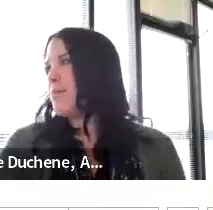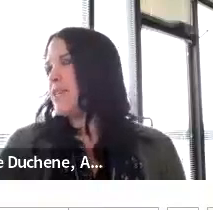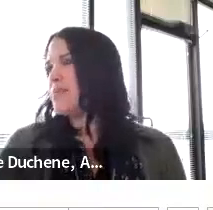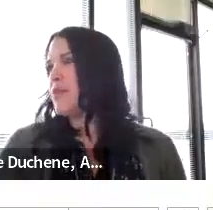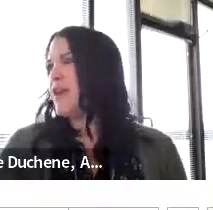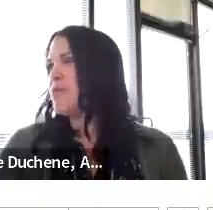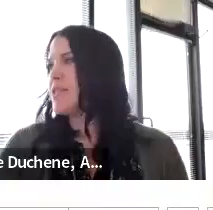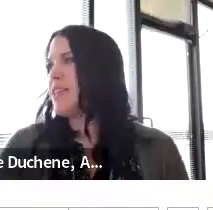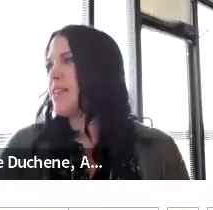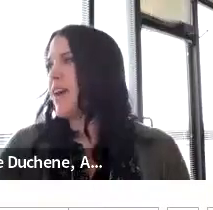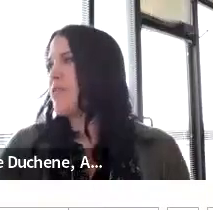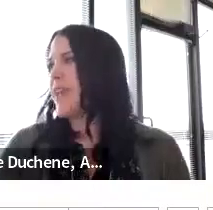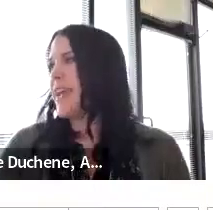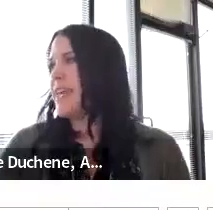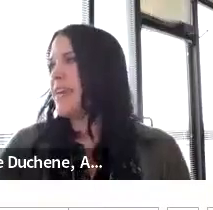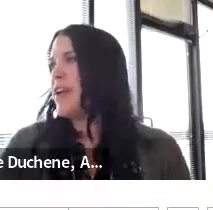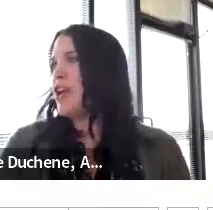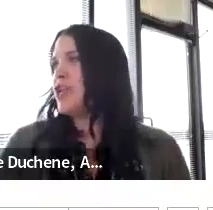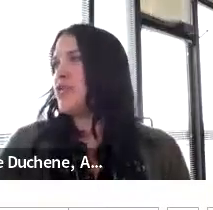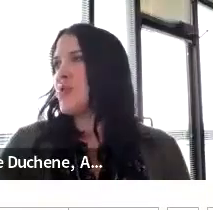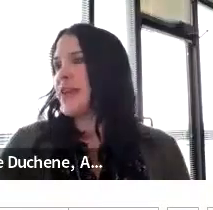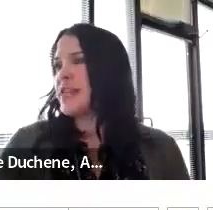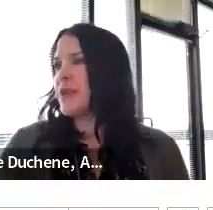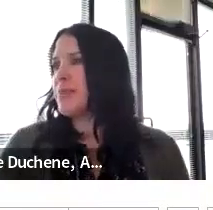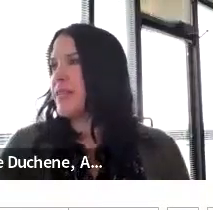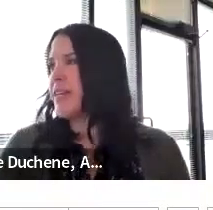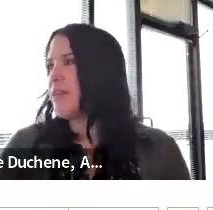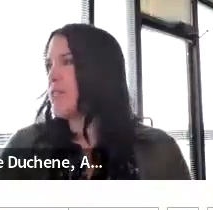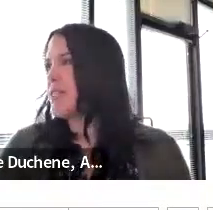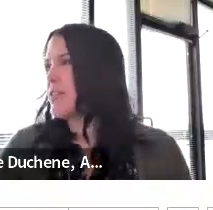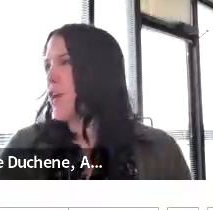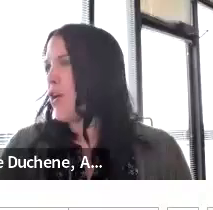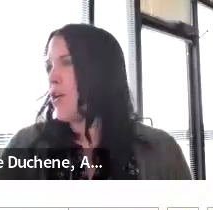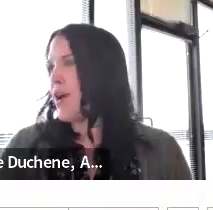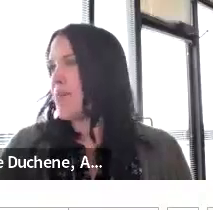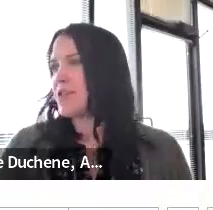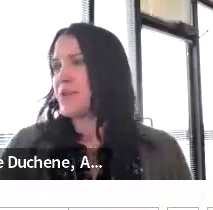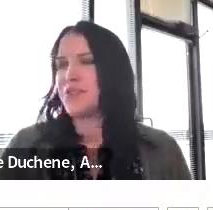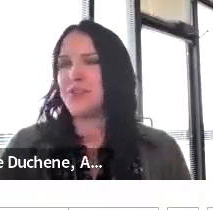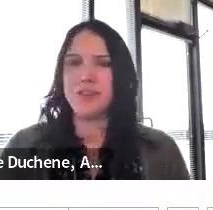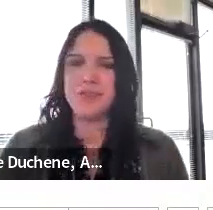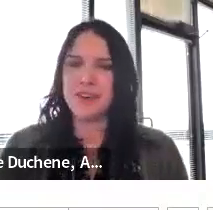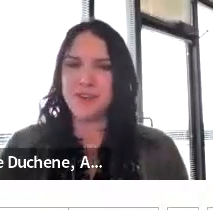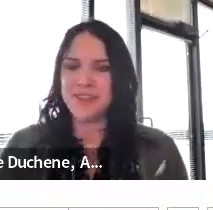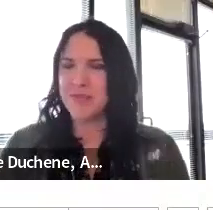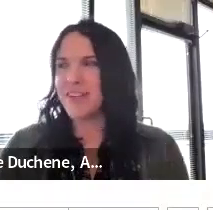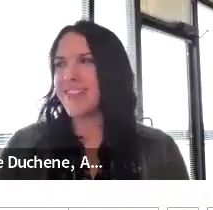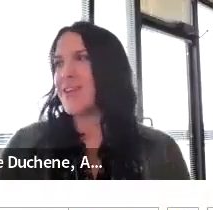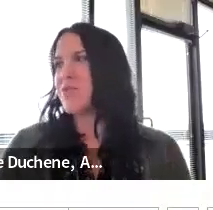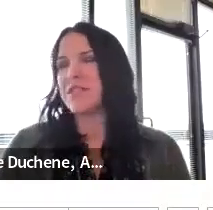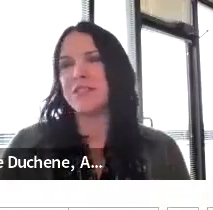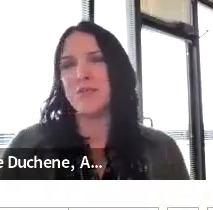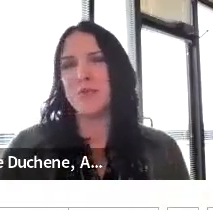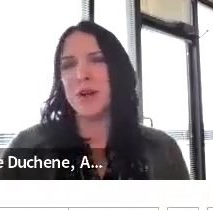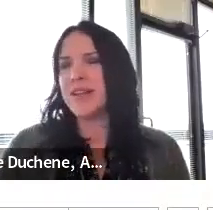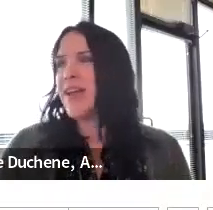went up 6.5%. 180 new trainings were completed, and we still are Alta Regional and you vendors, applause again.